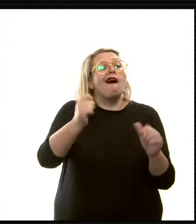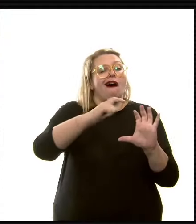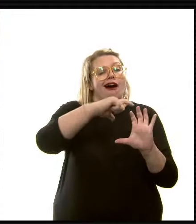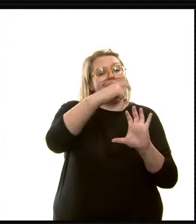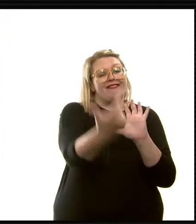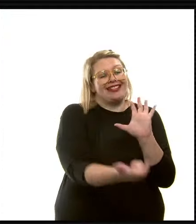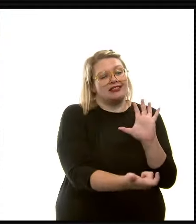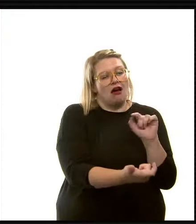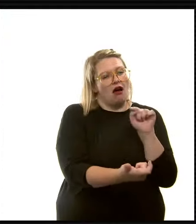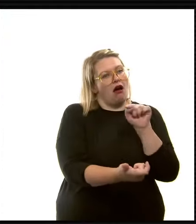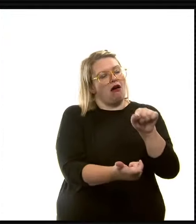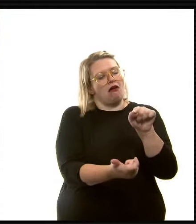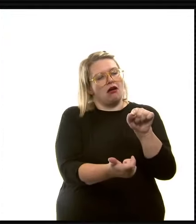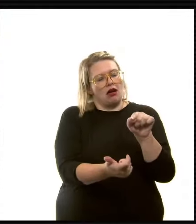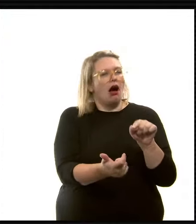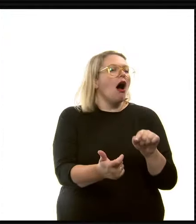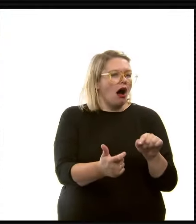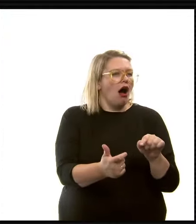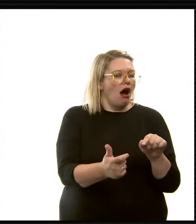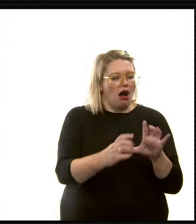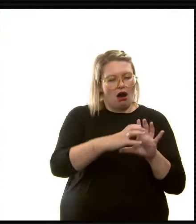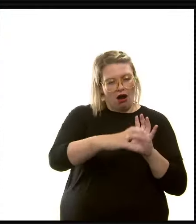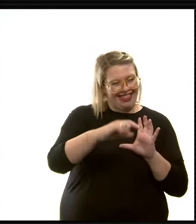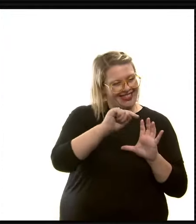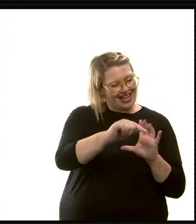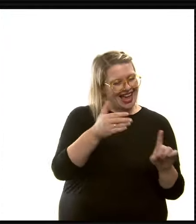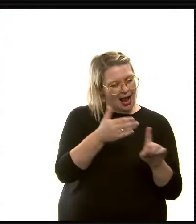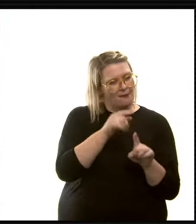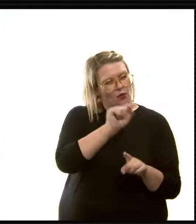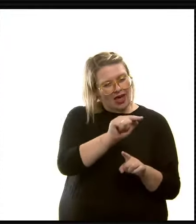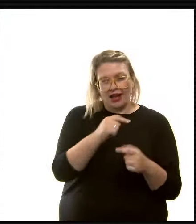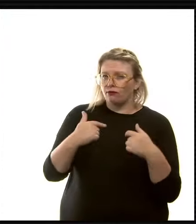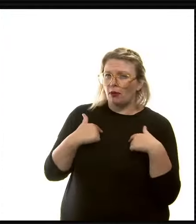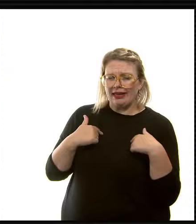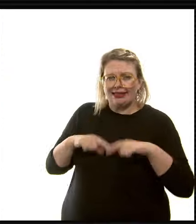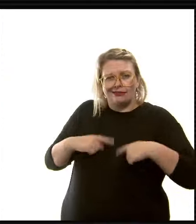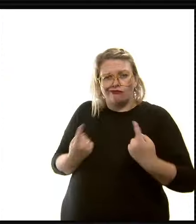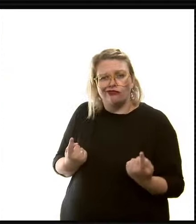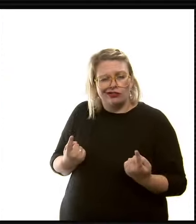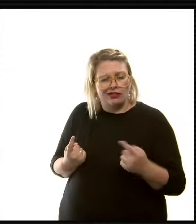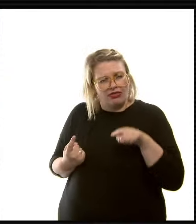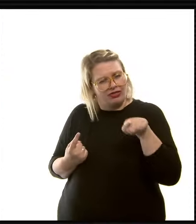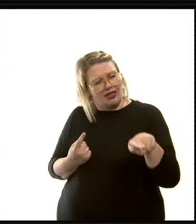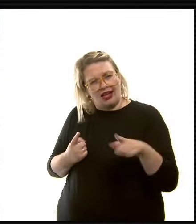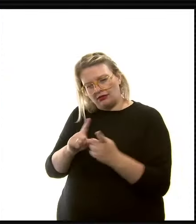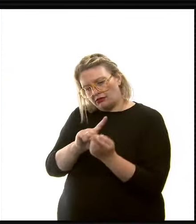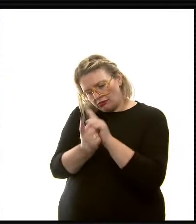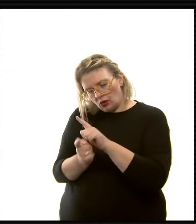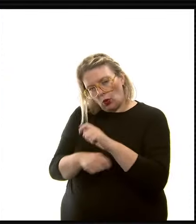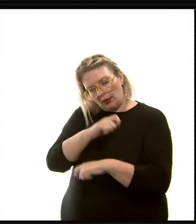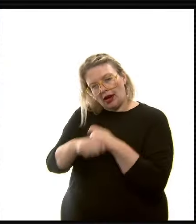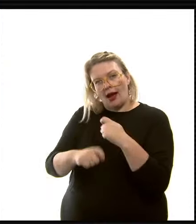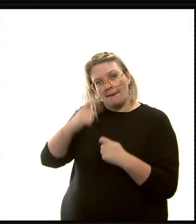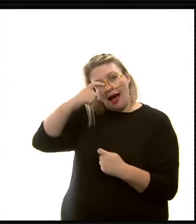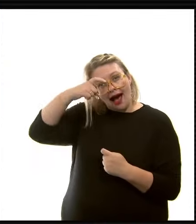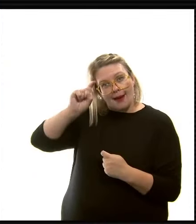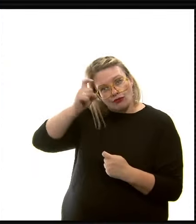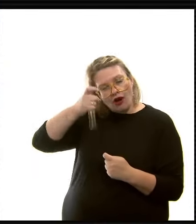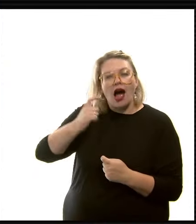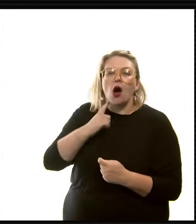the initial intention for what it was designed for. But for me, it could turn into an eyebrow or an upper